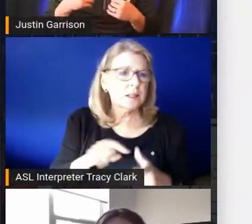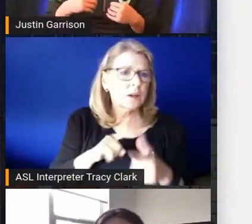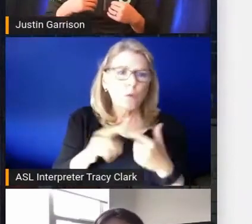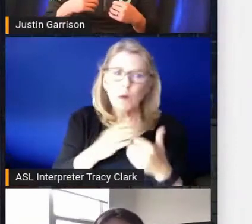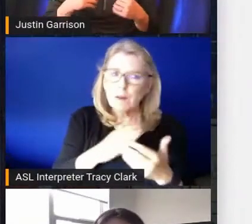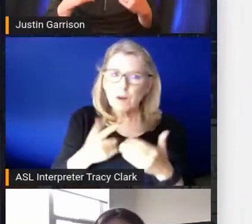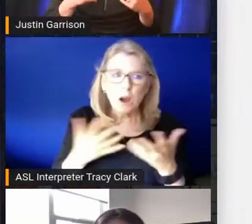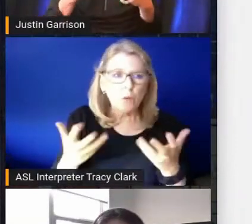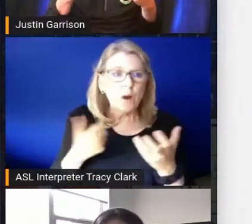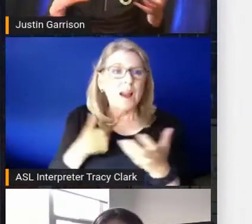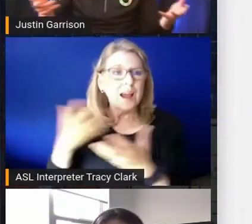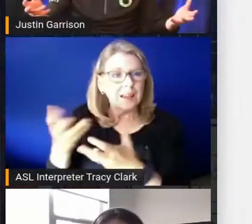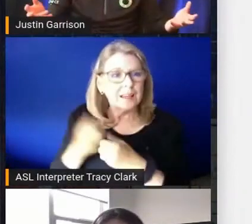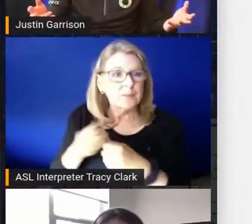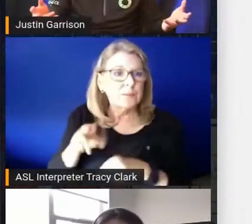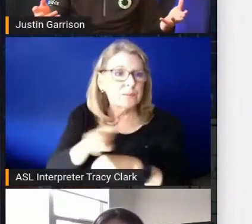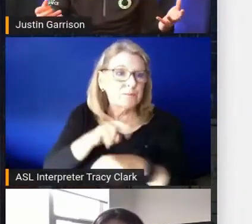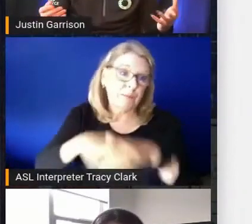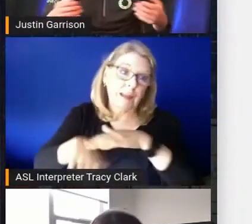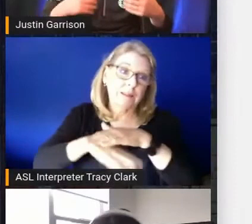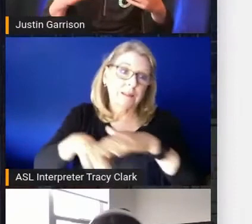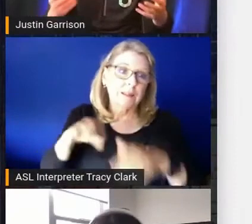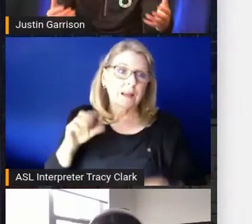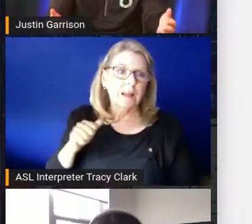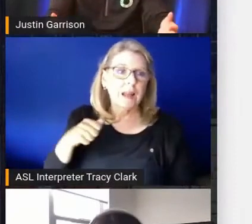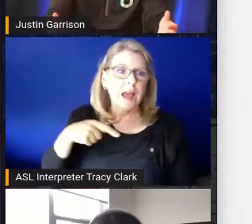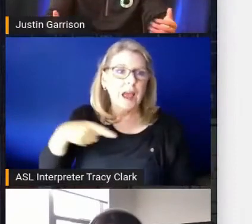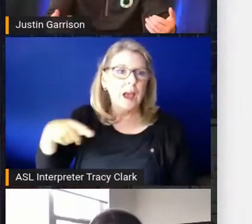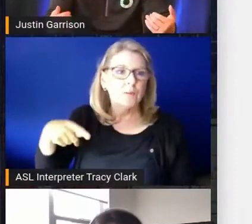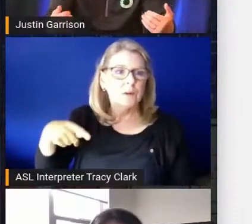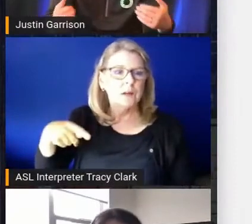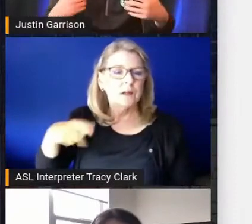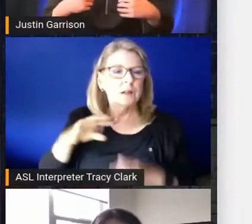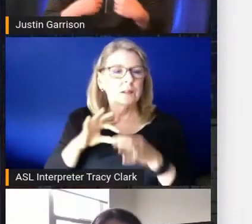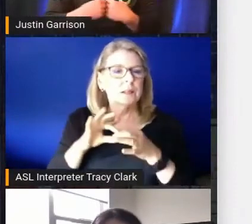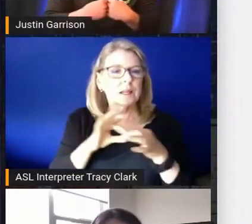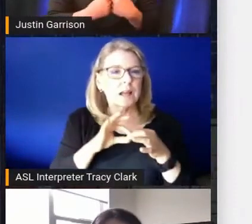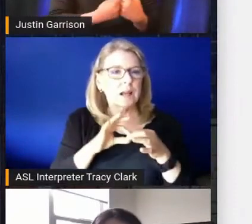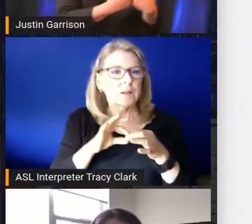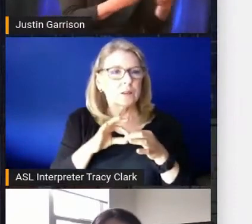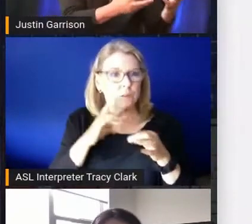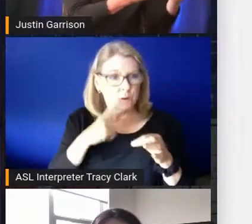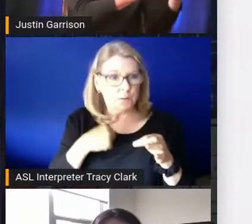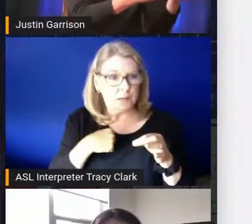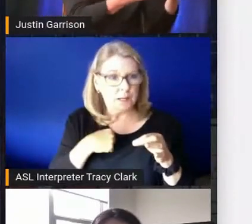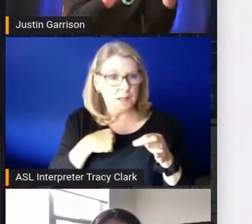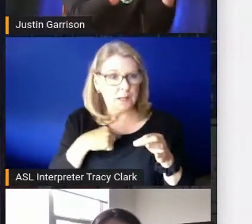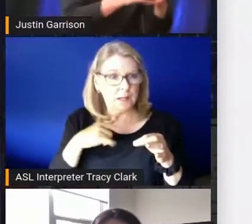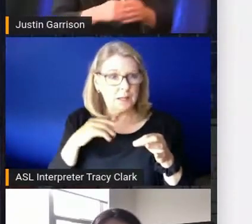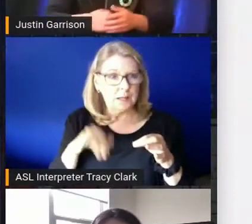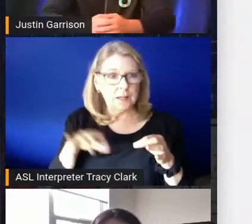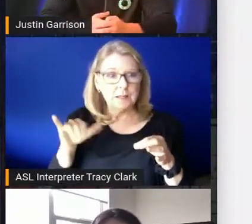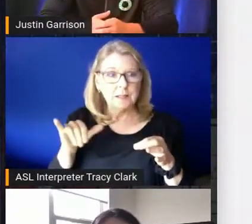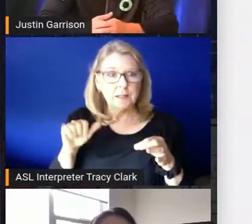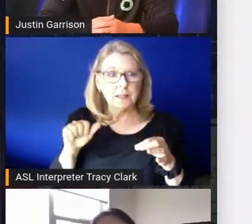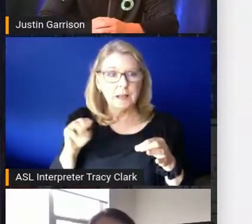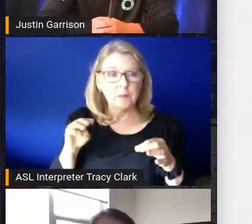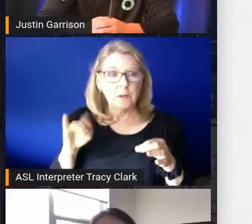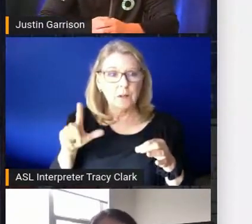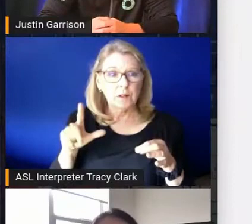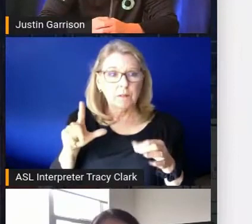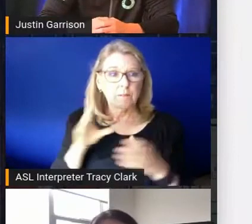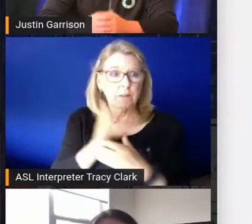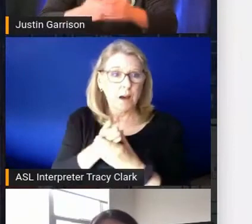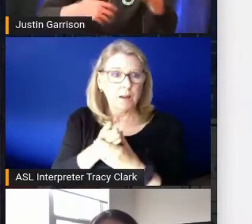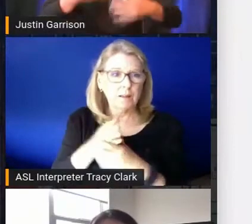app essentially, and the controller or the connector in this point is to me just a YAML file. It's an app that I deploy. If I wanted